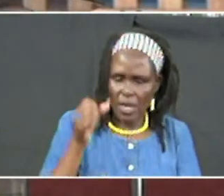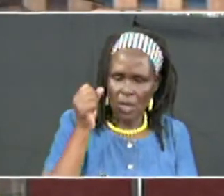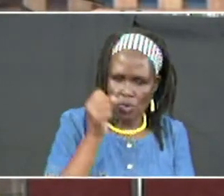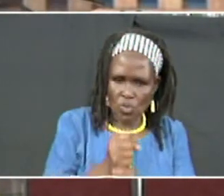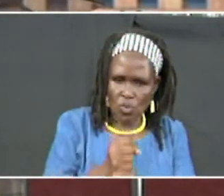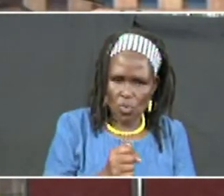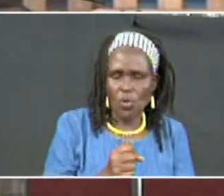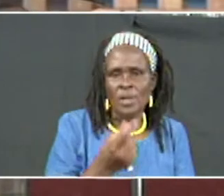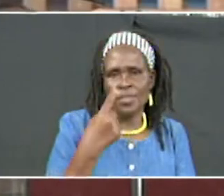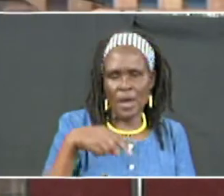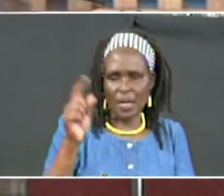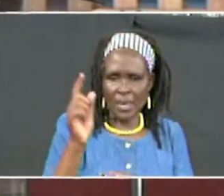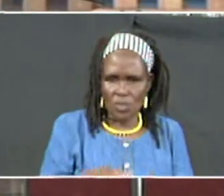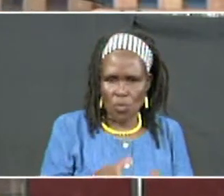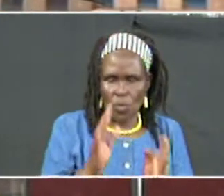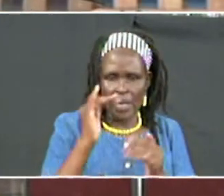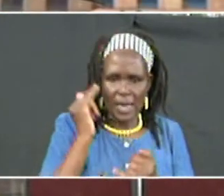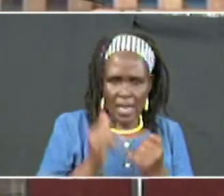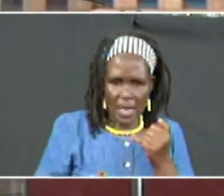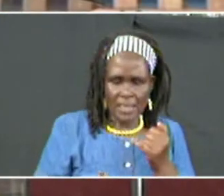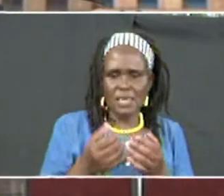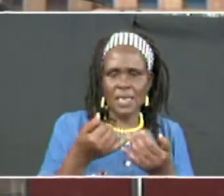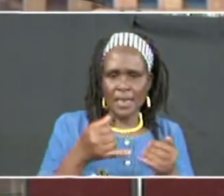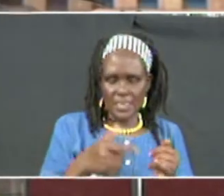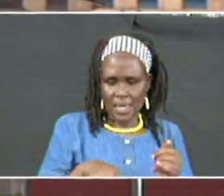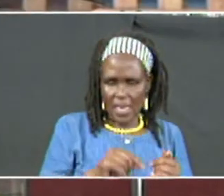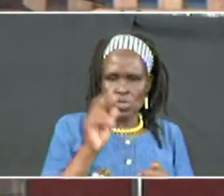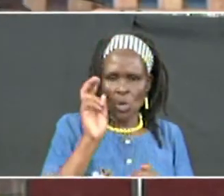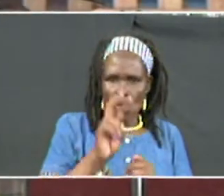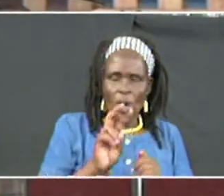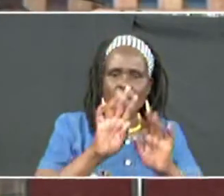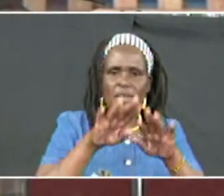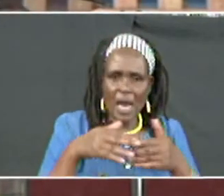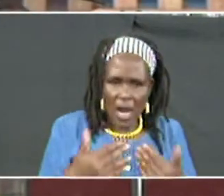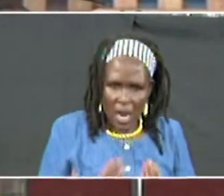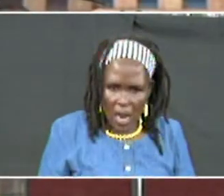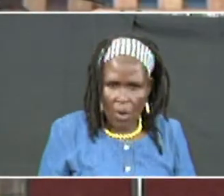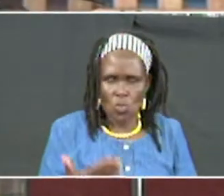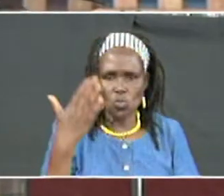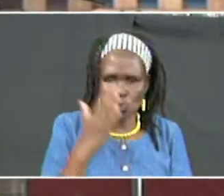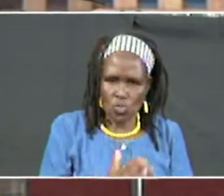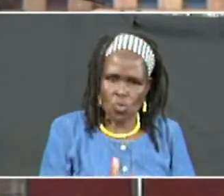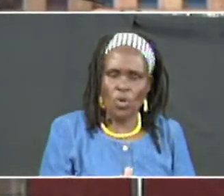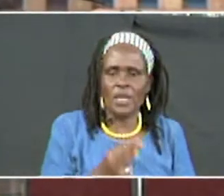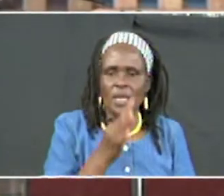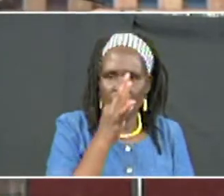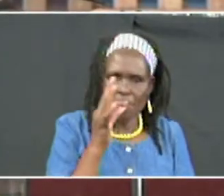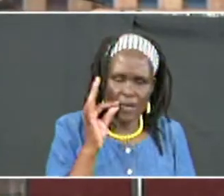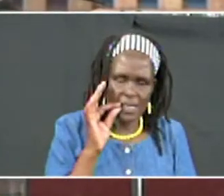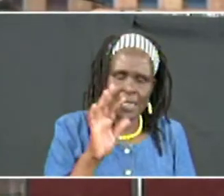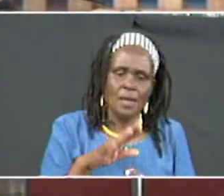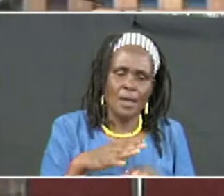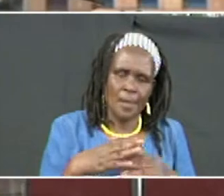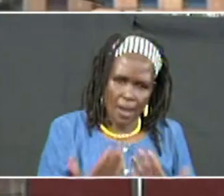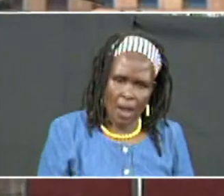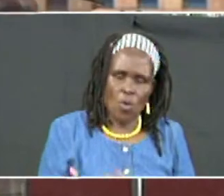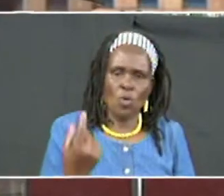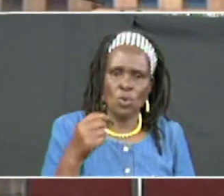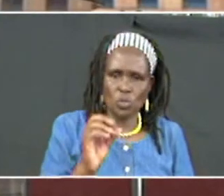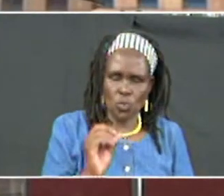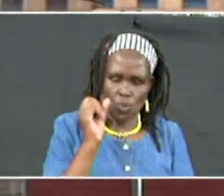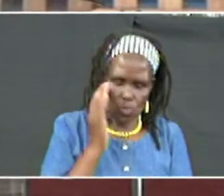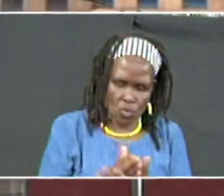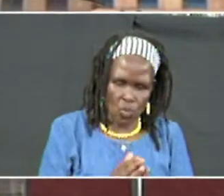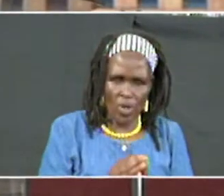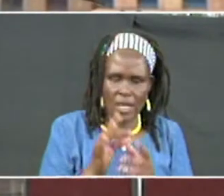Lastly, let us look at the how to truly fast. How to truly fast, or the how